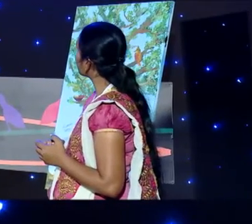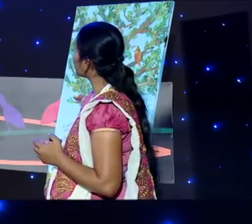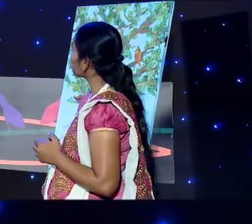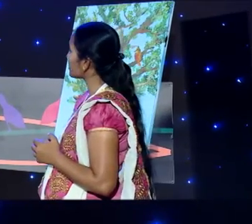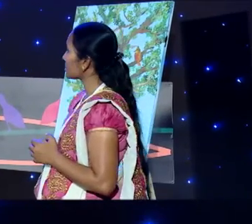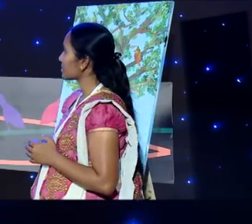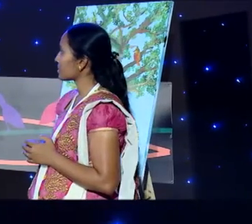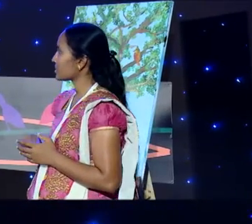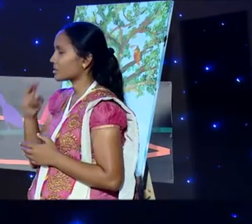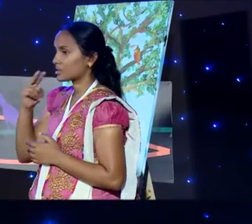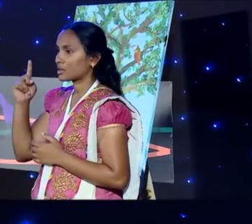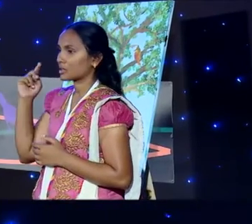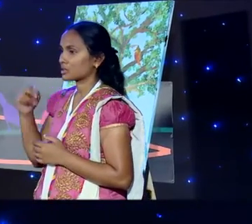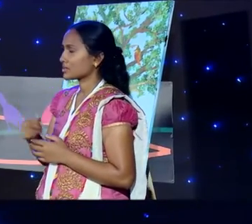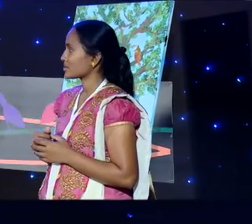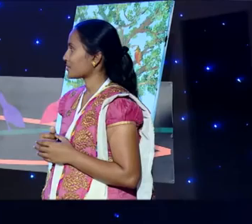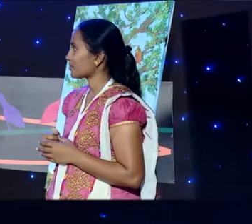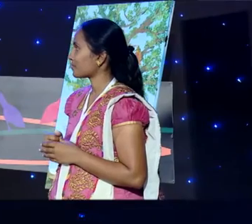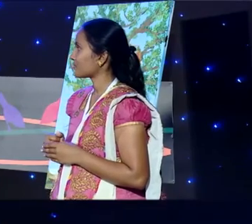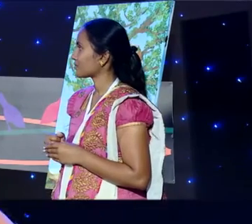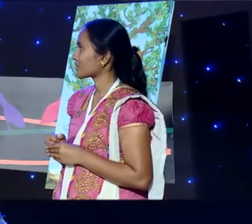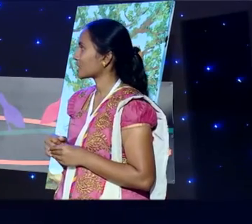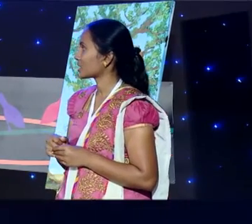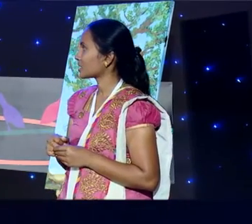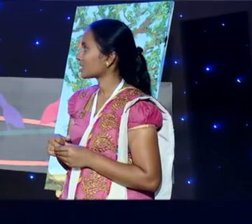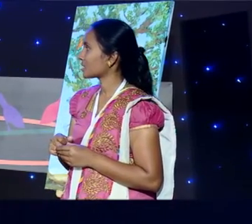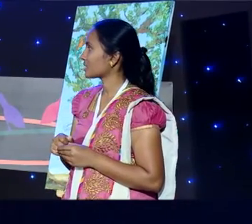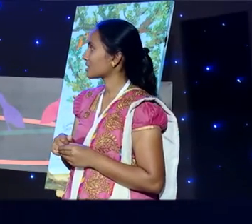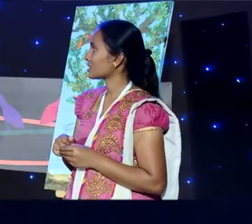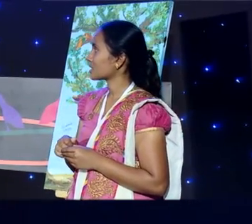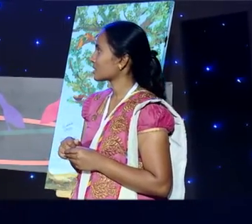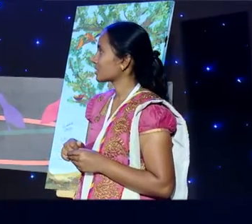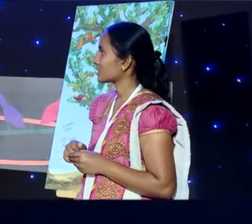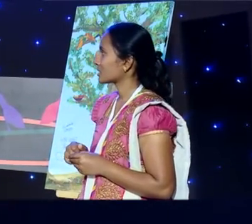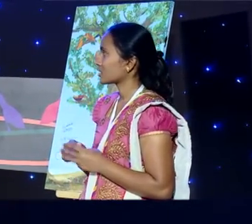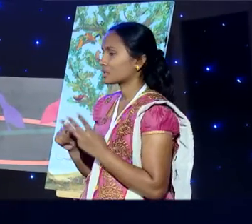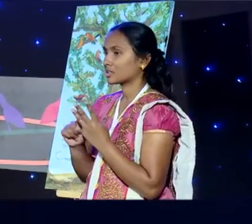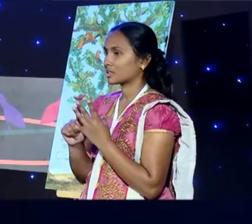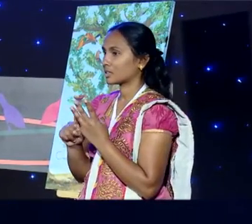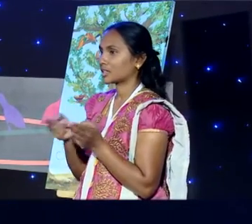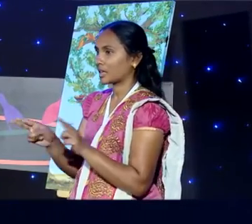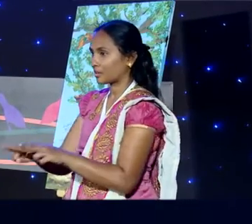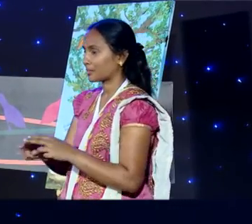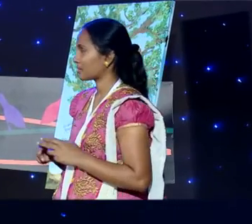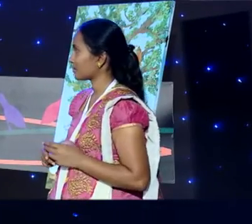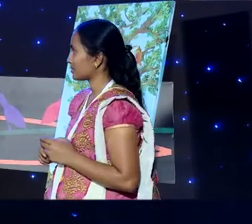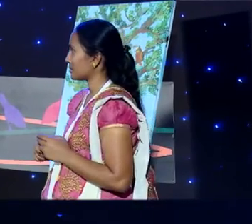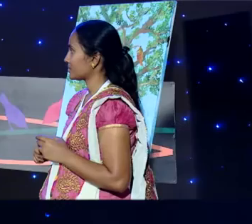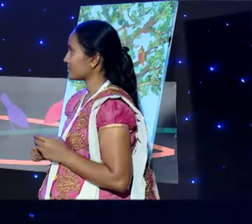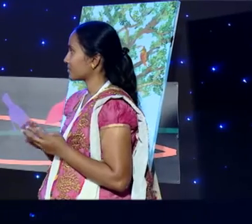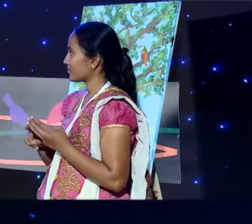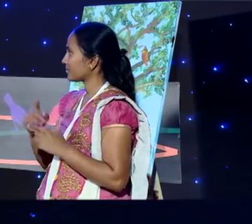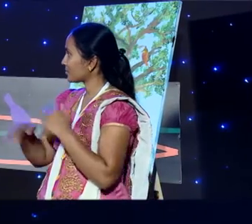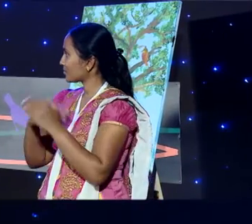Raghu. That as everyone starts to think in this second way, a third thing happens, the third insight, the third sort of